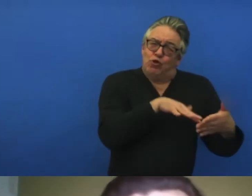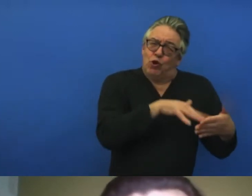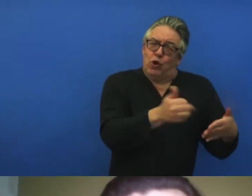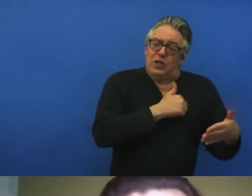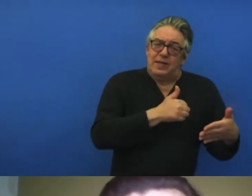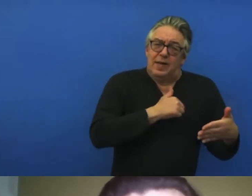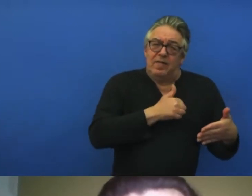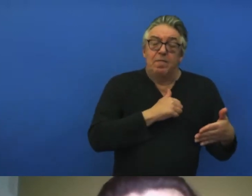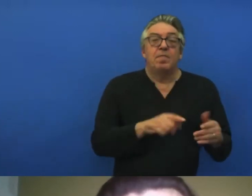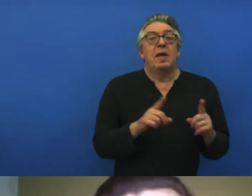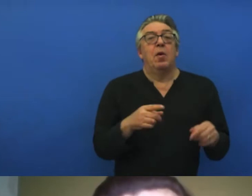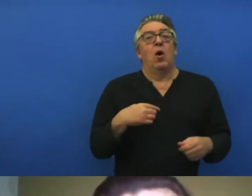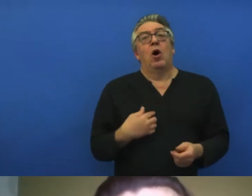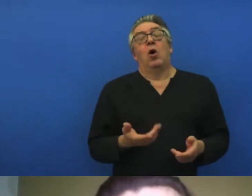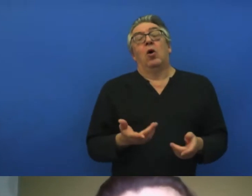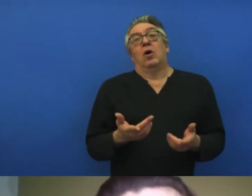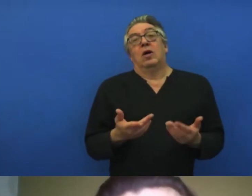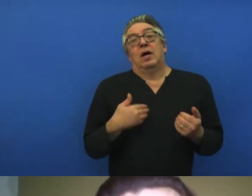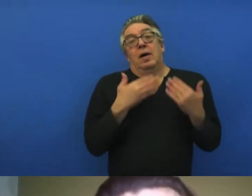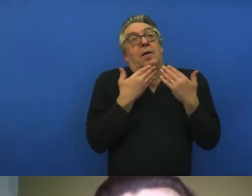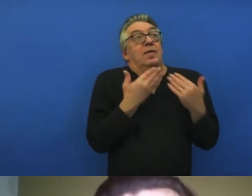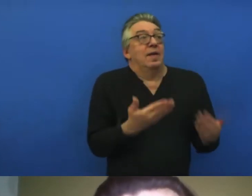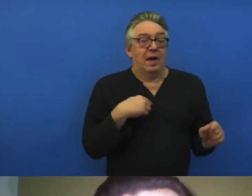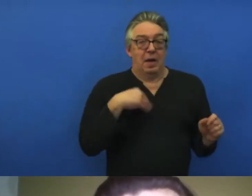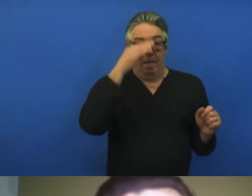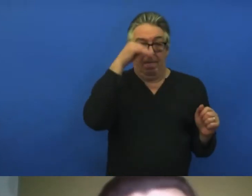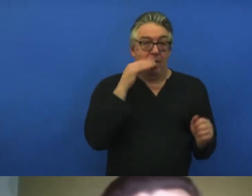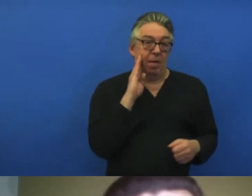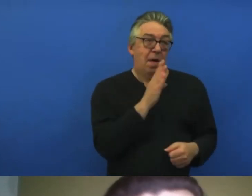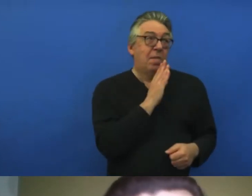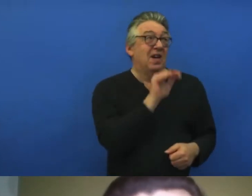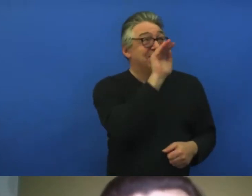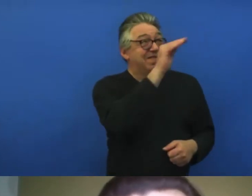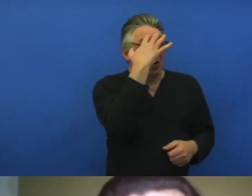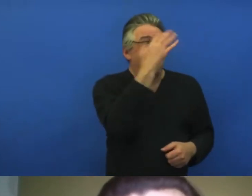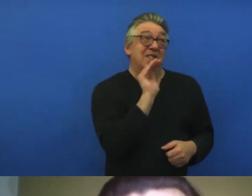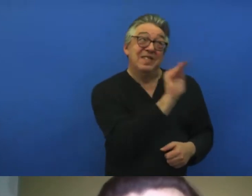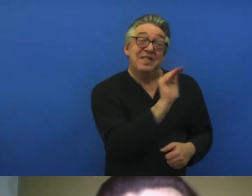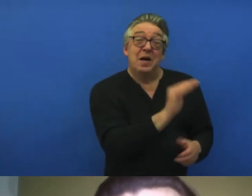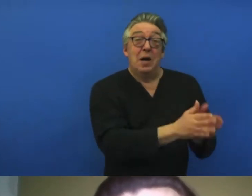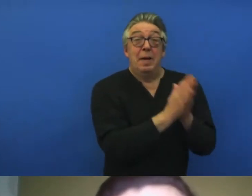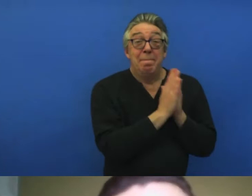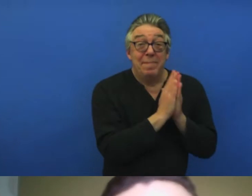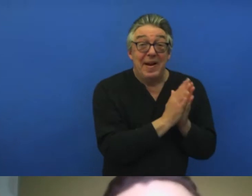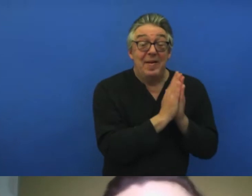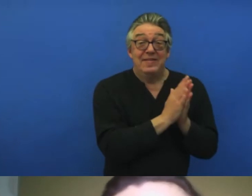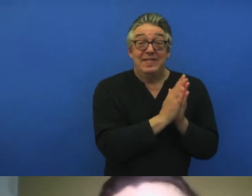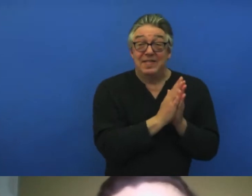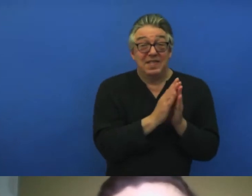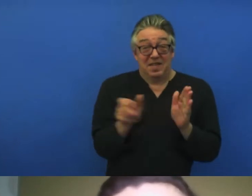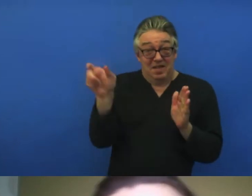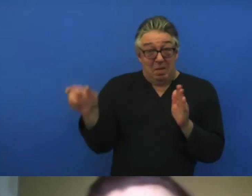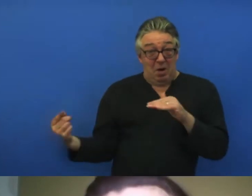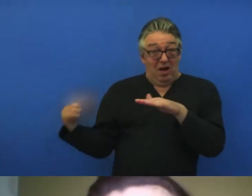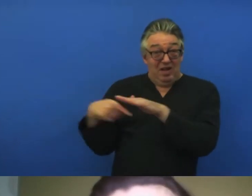the alternative place for the internally displaced persons to live. And we were able to start the school. But that year